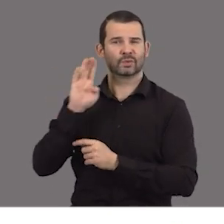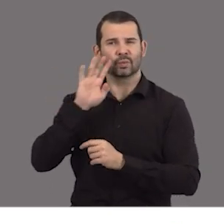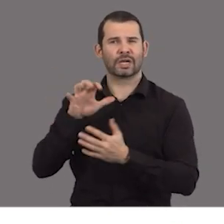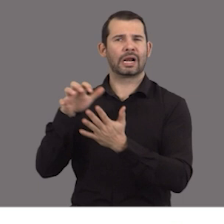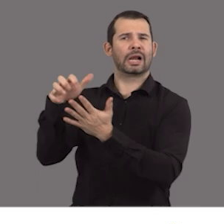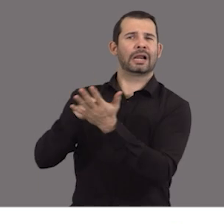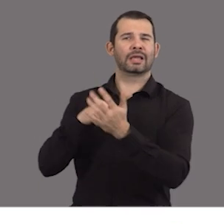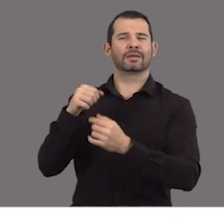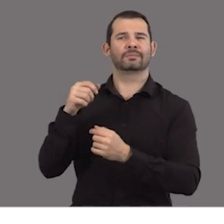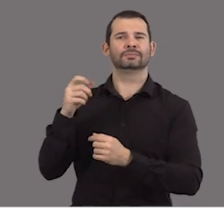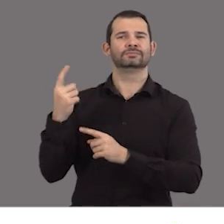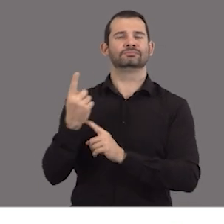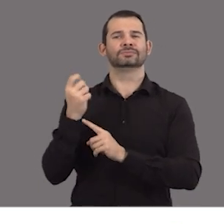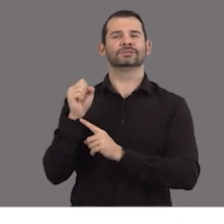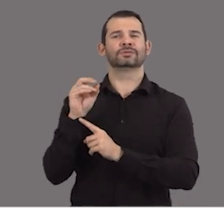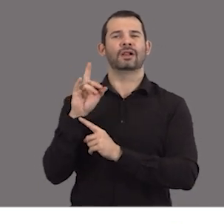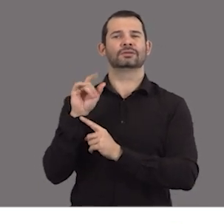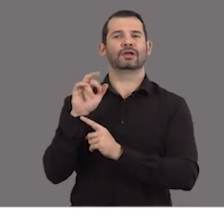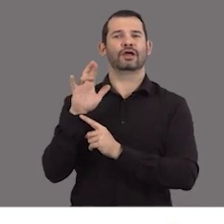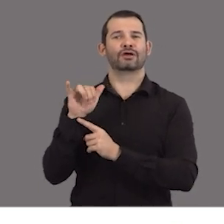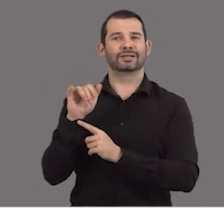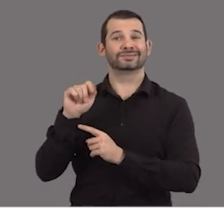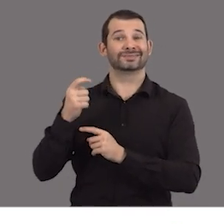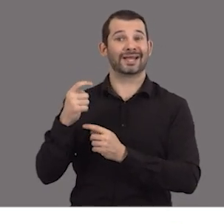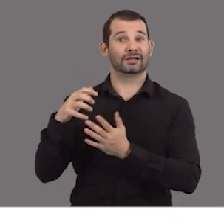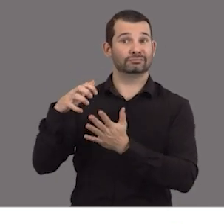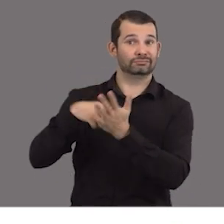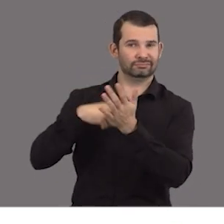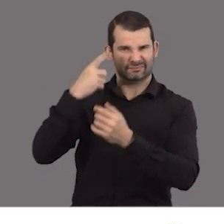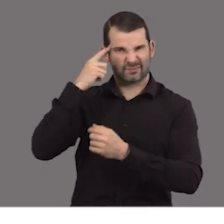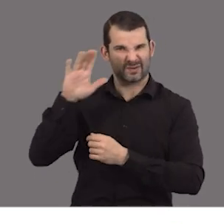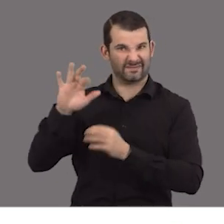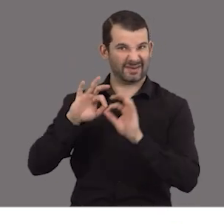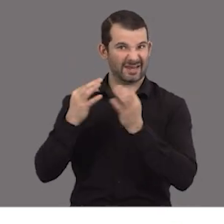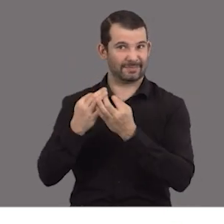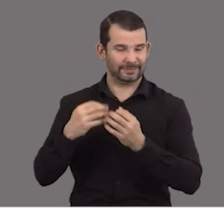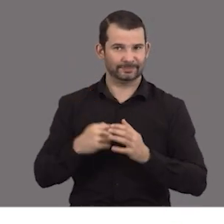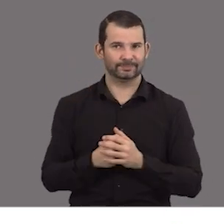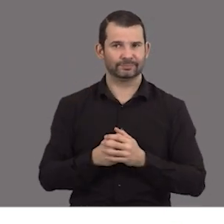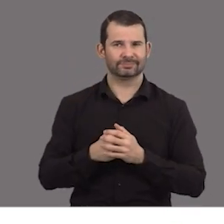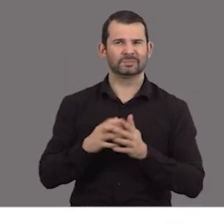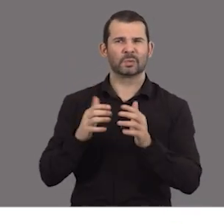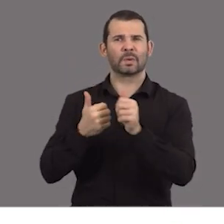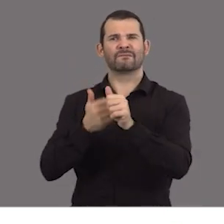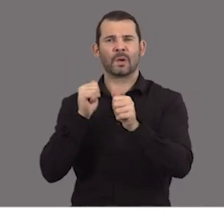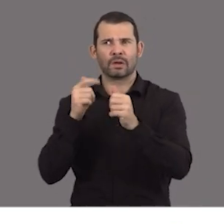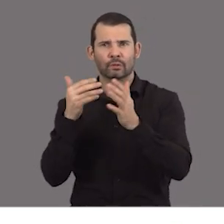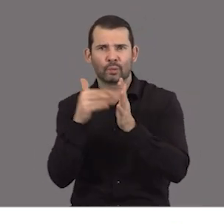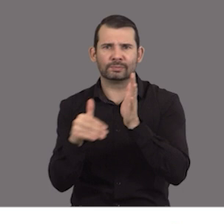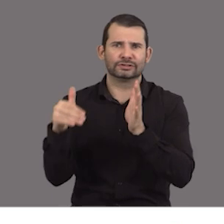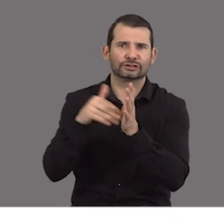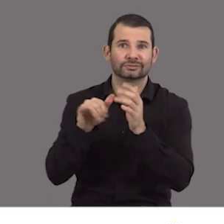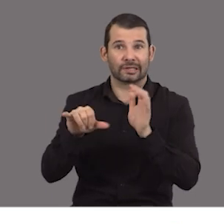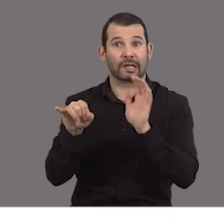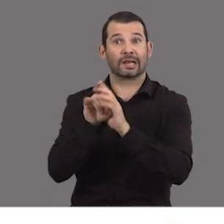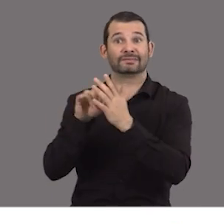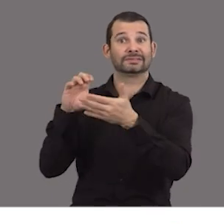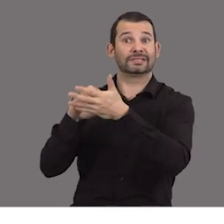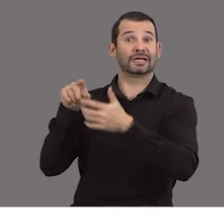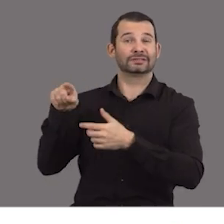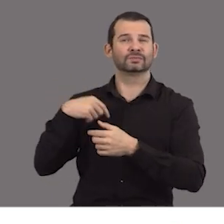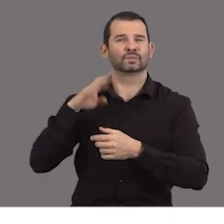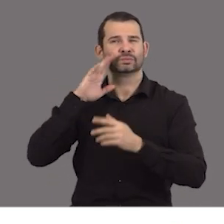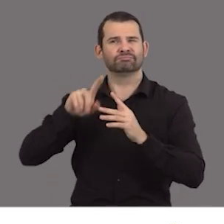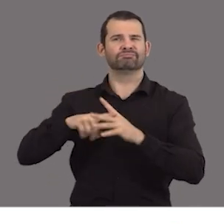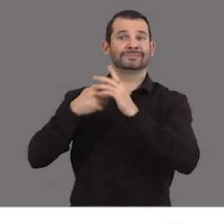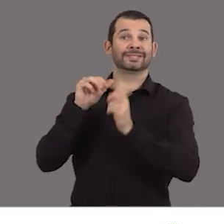Jeet will claim the Solidarity Tax Credit for the family. To avoid repetition in the identification section,